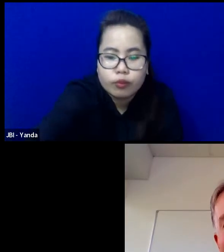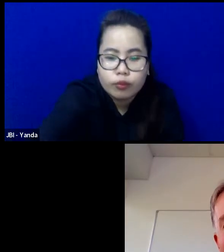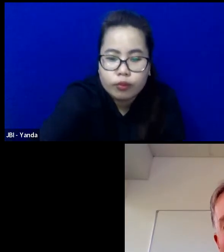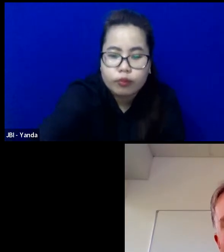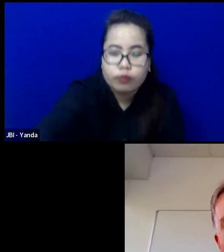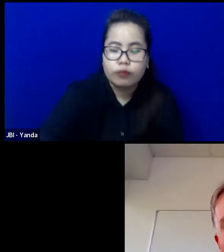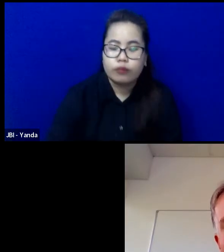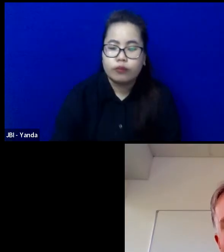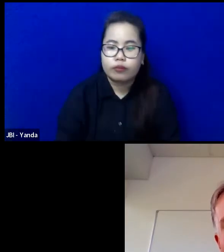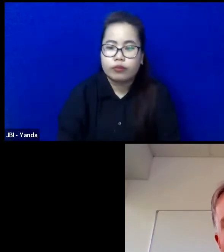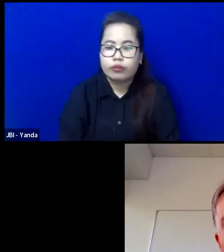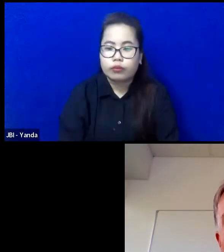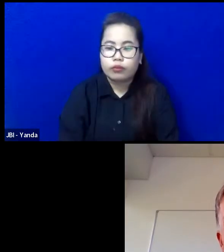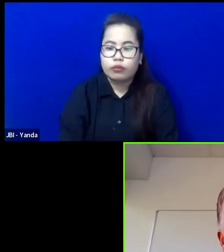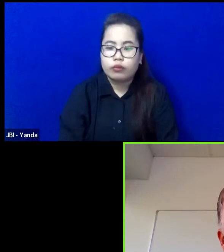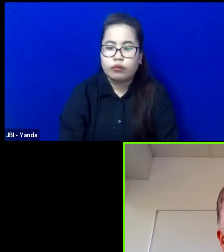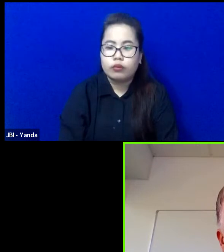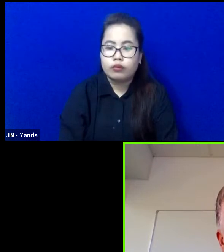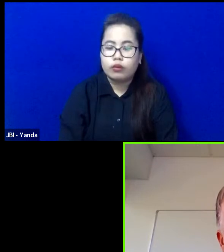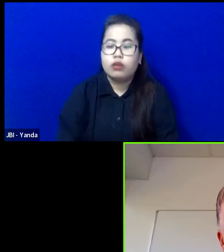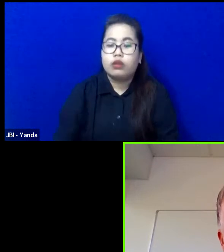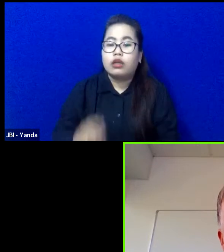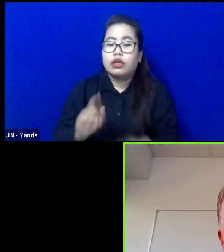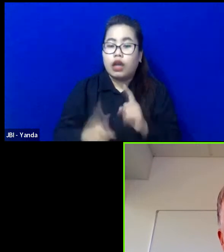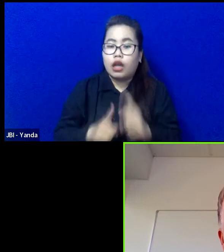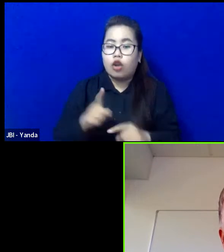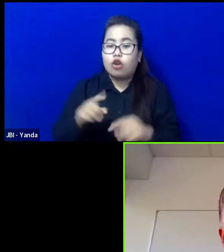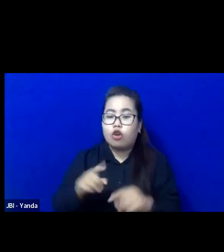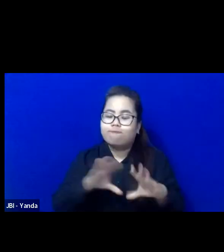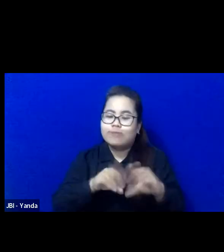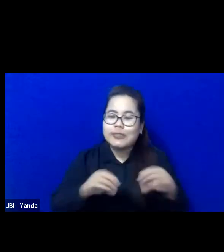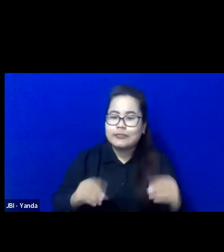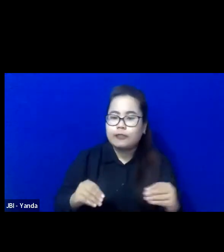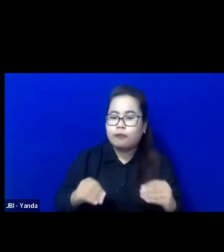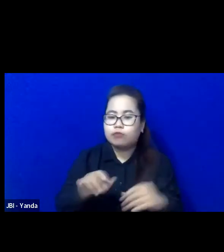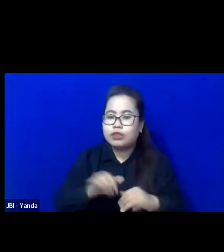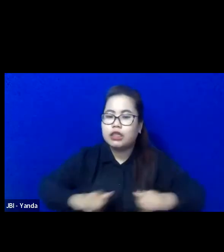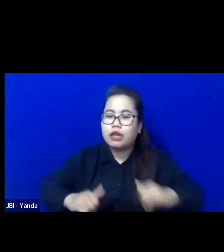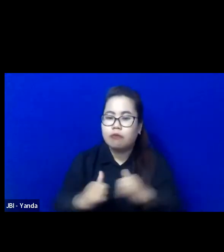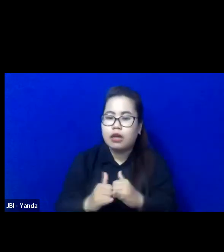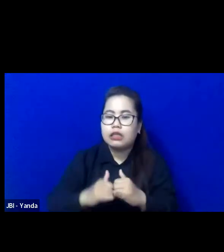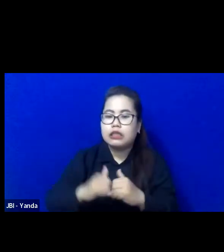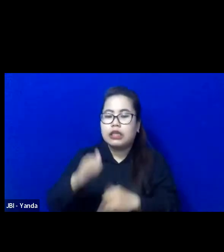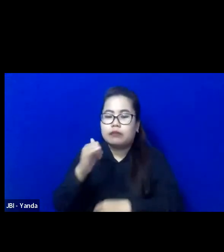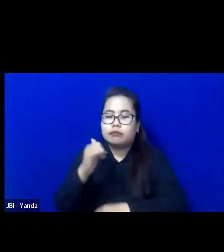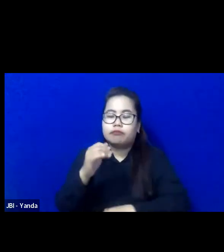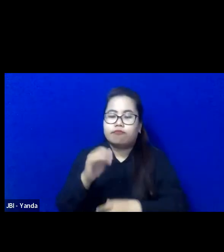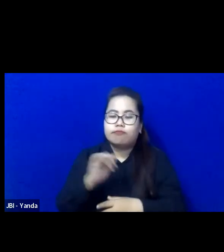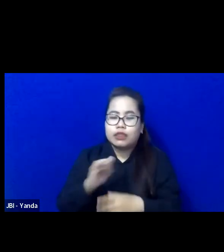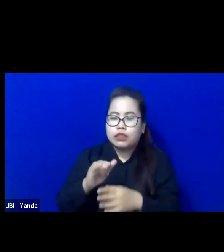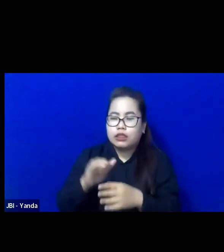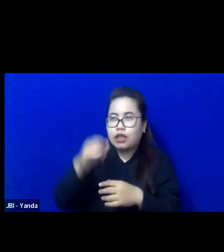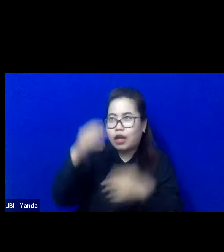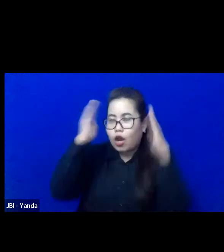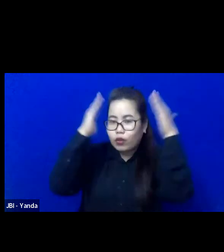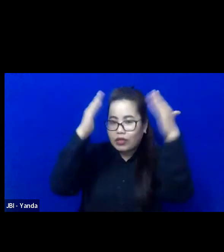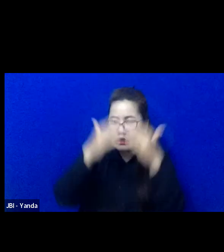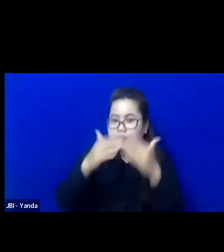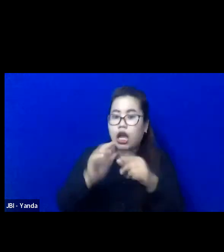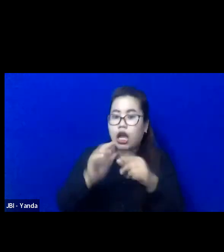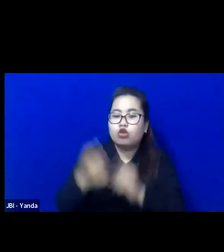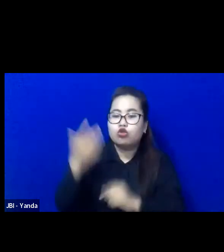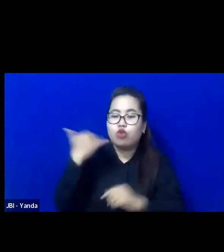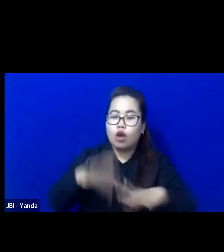And in Australia, there used to be, it was a specialty with a certification, but we moved to